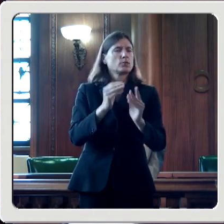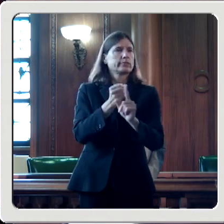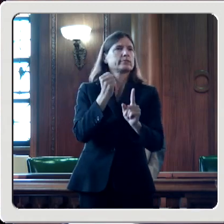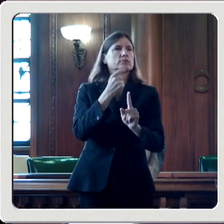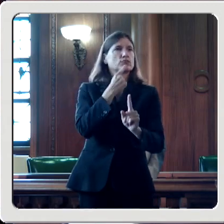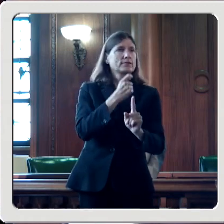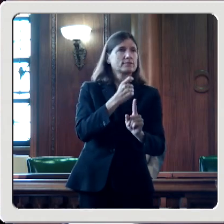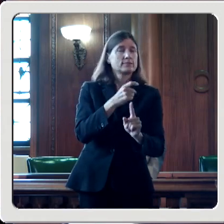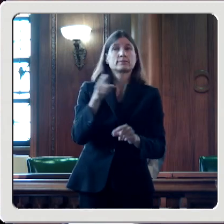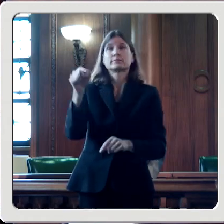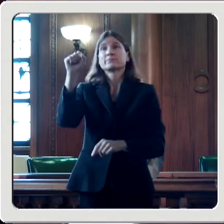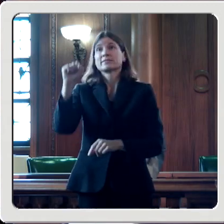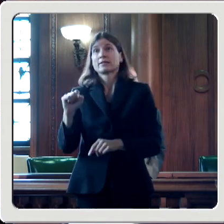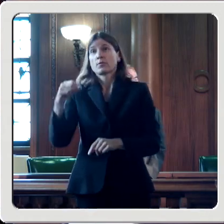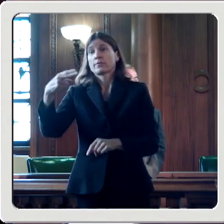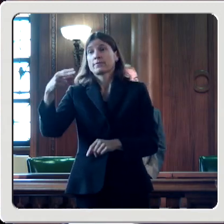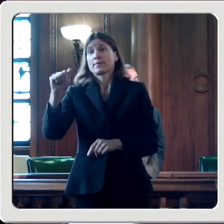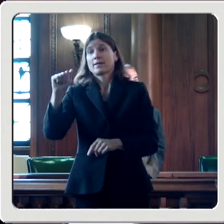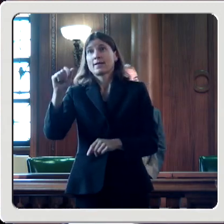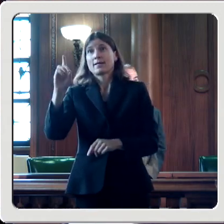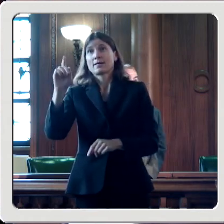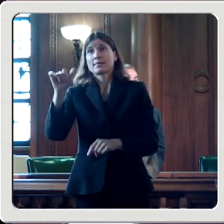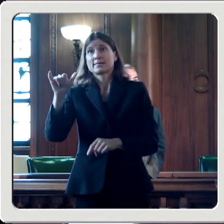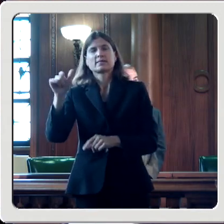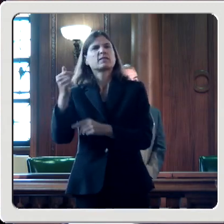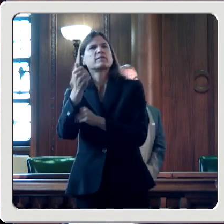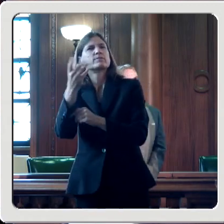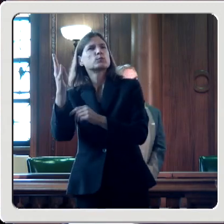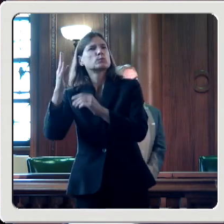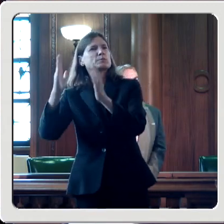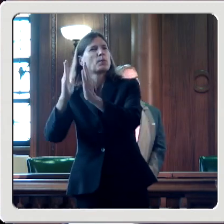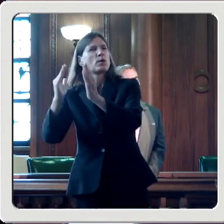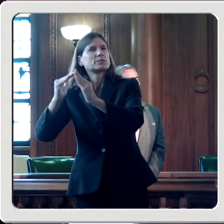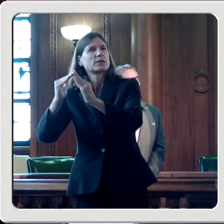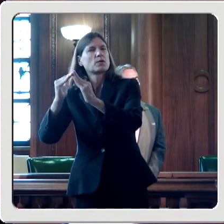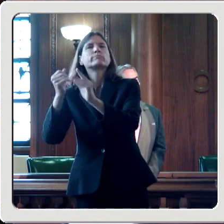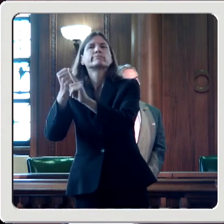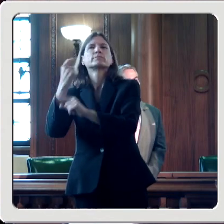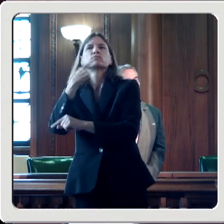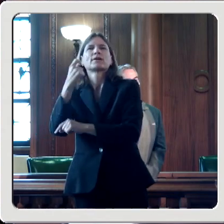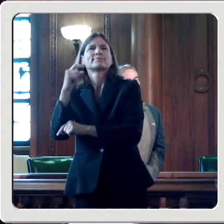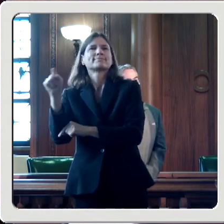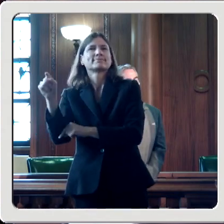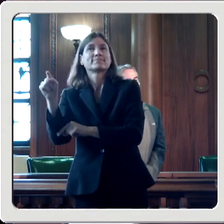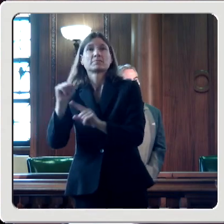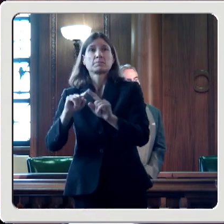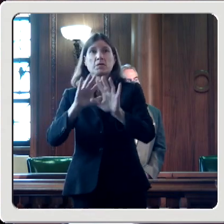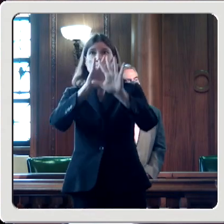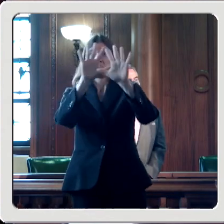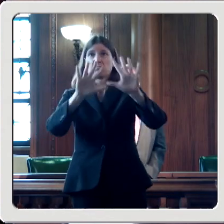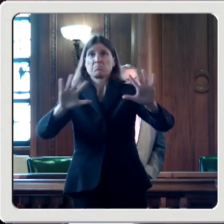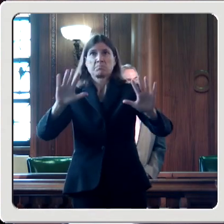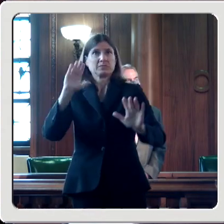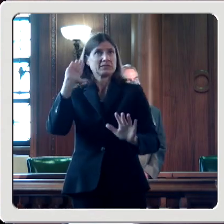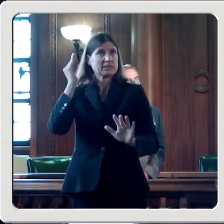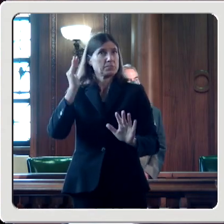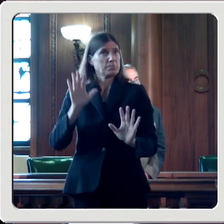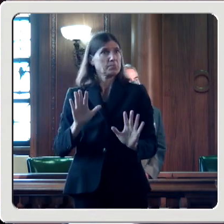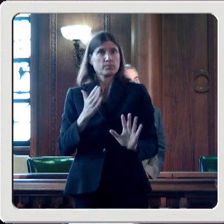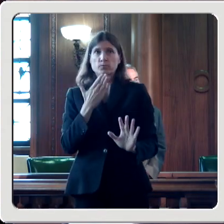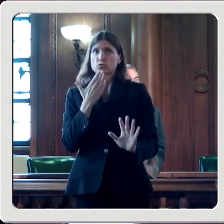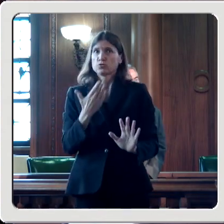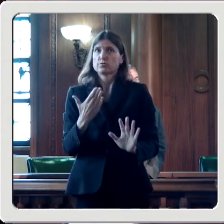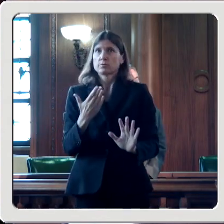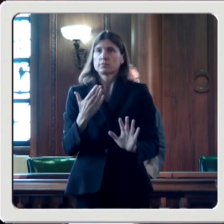rates, hospitalizations, testing capacity, and the effectiveness of contact tracing. As the mayor mentioned,